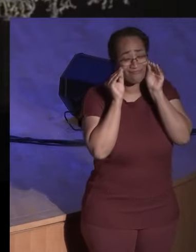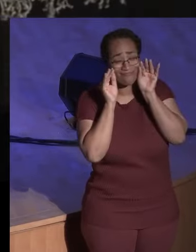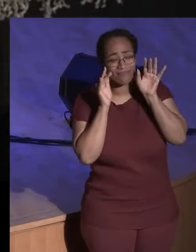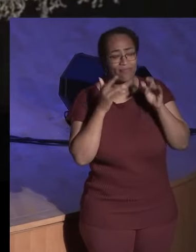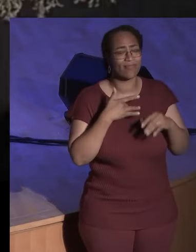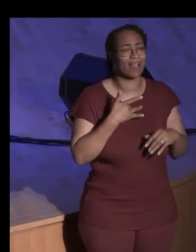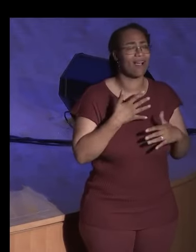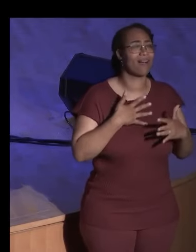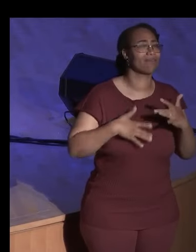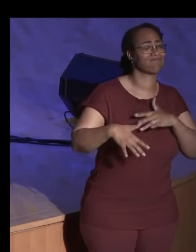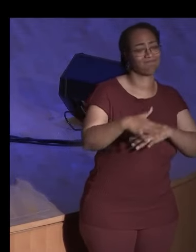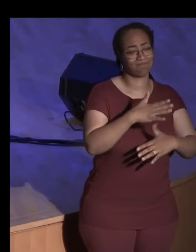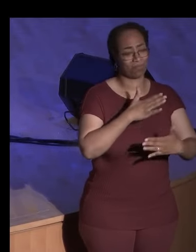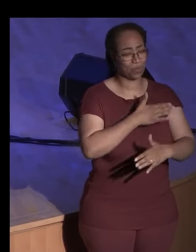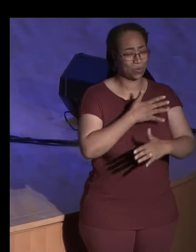okay?